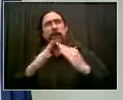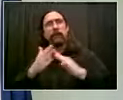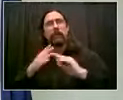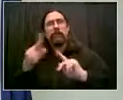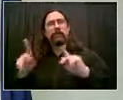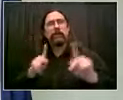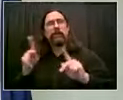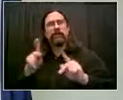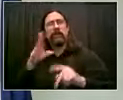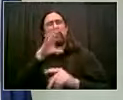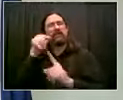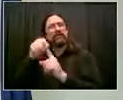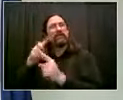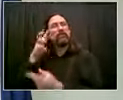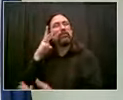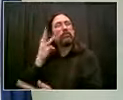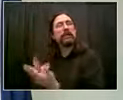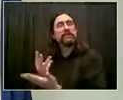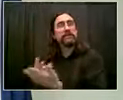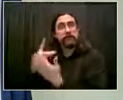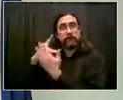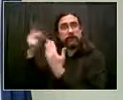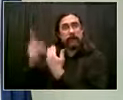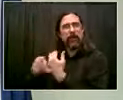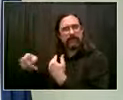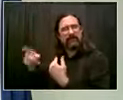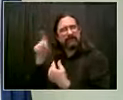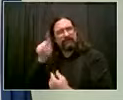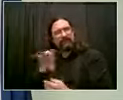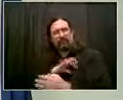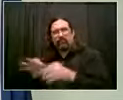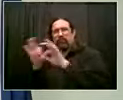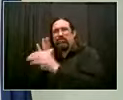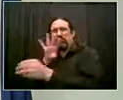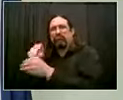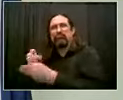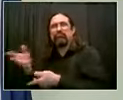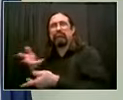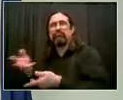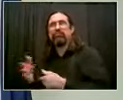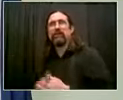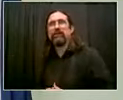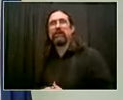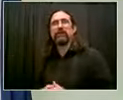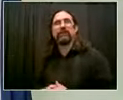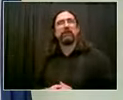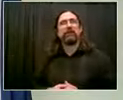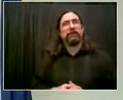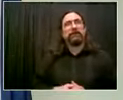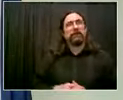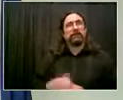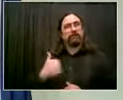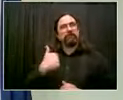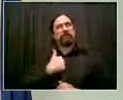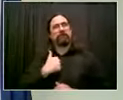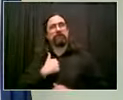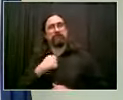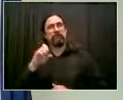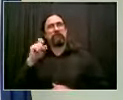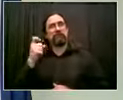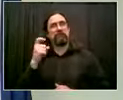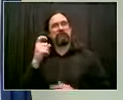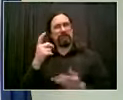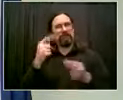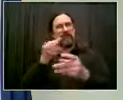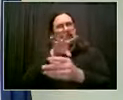where I will do anything I can for those courageous Bronxites who will come forward and cooperate with the police and my